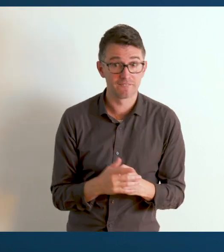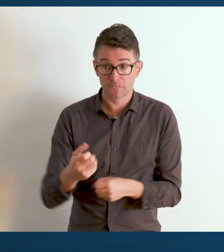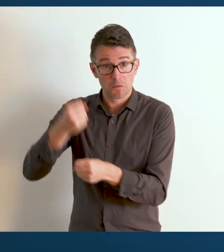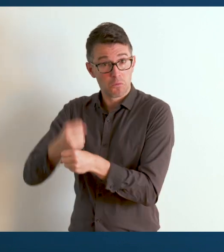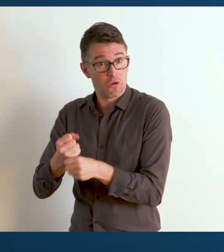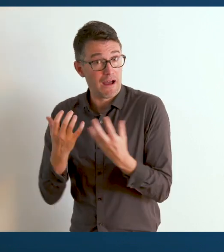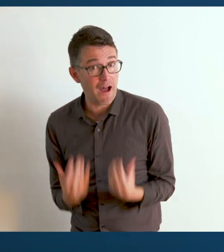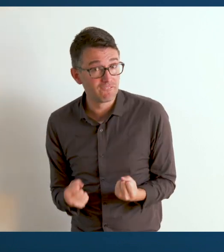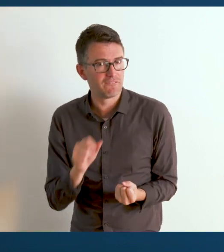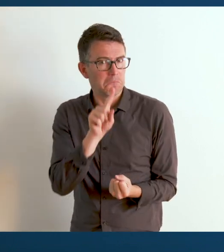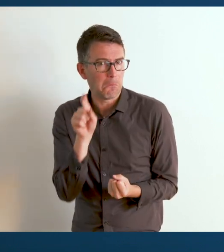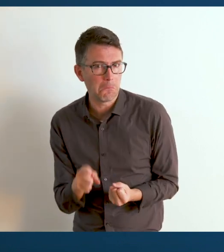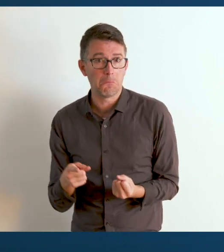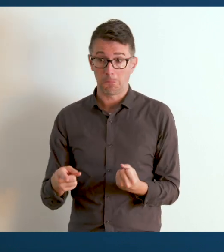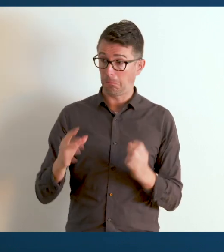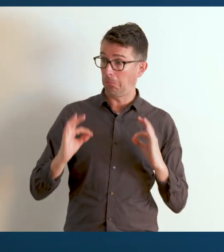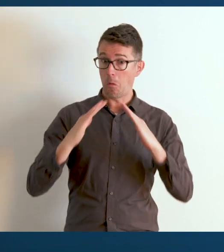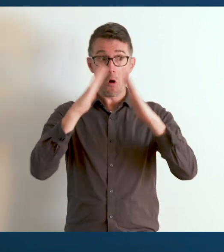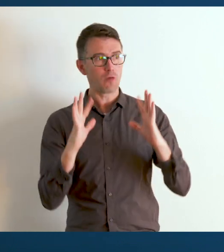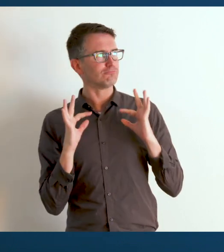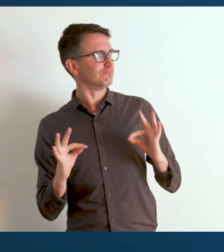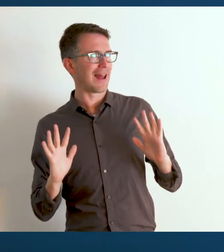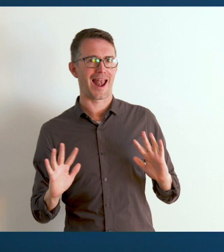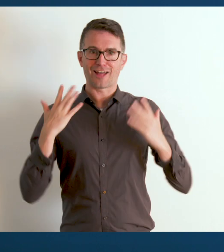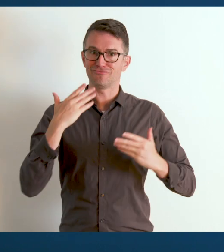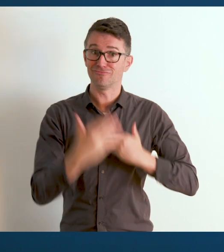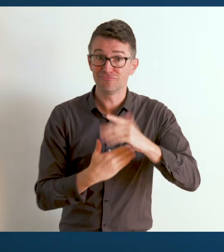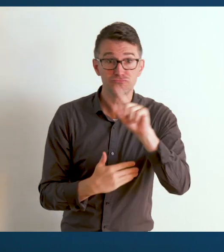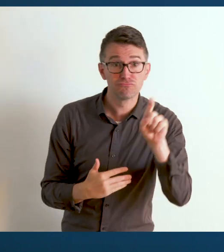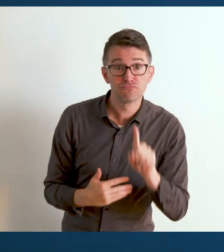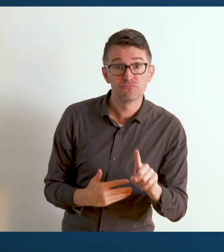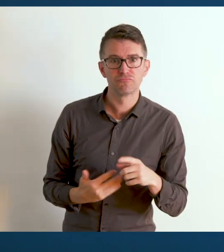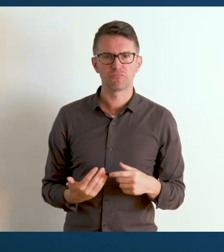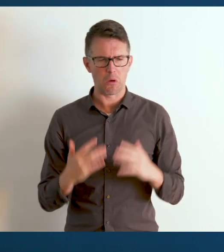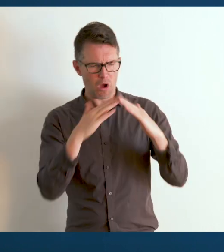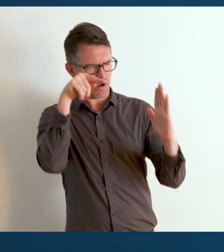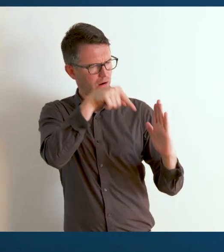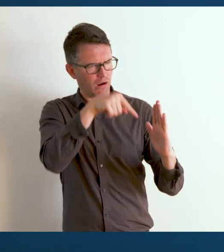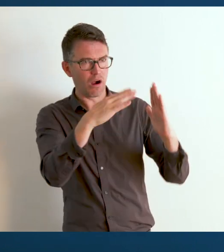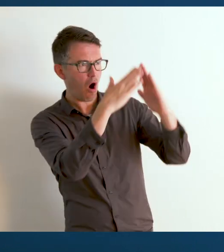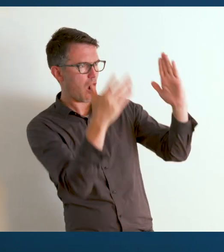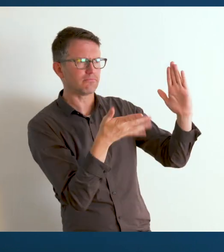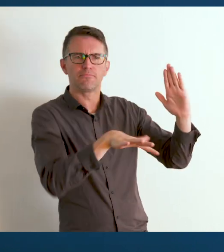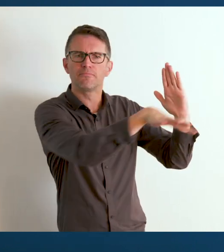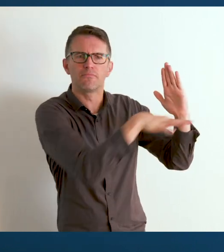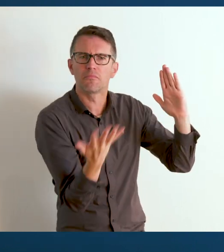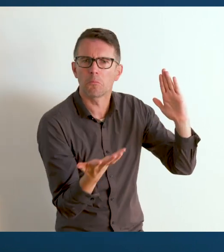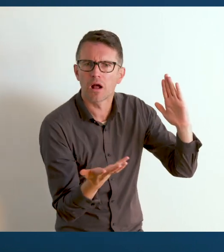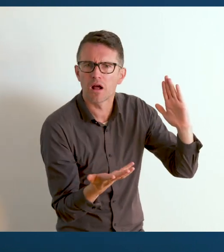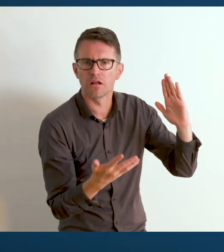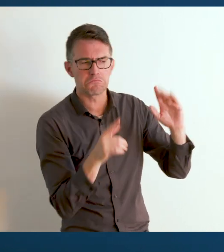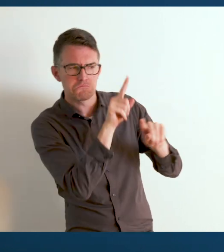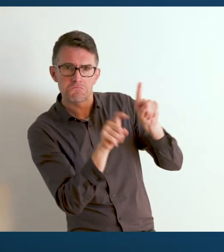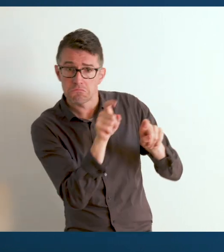not they're employed. And they can also go into living standards. What is the household like? What